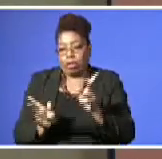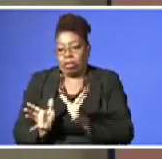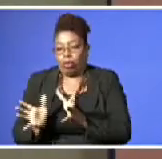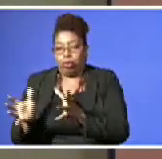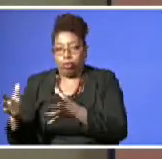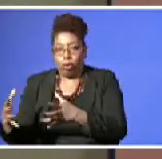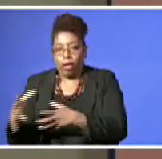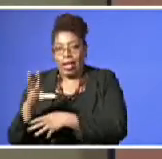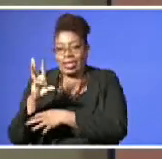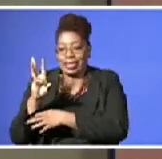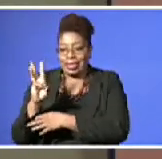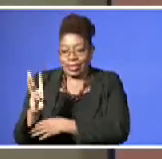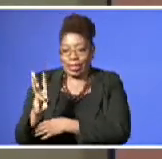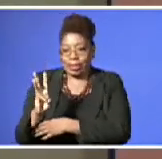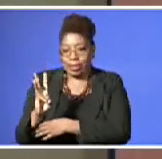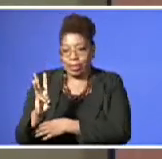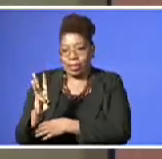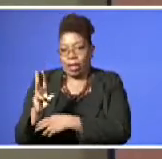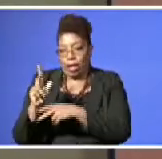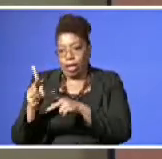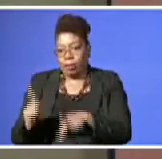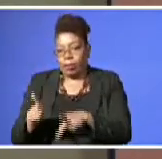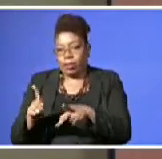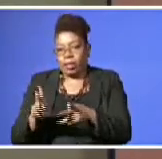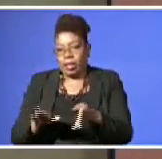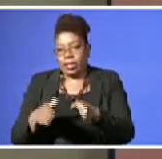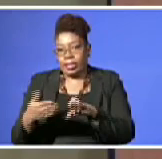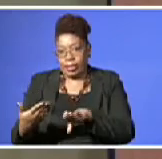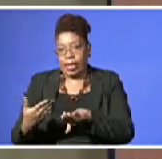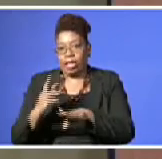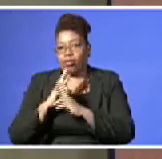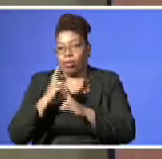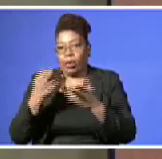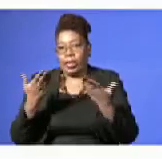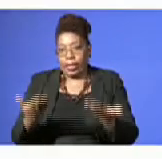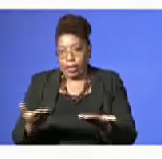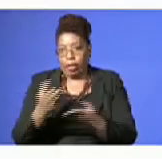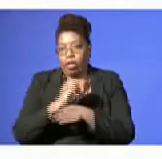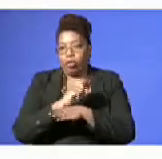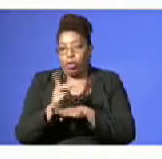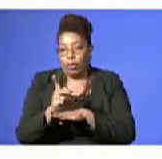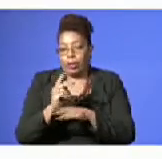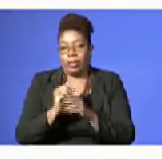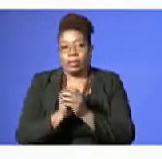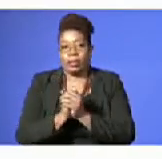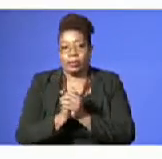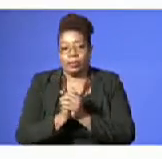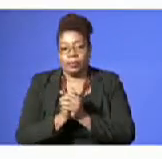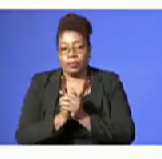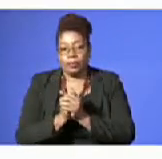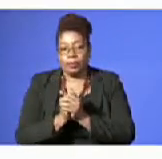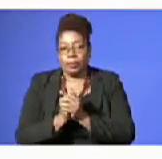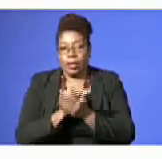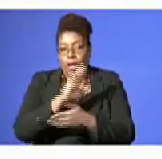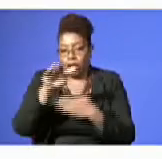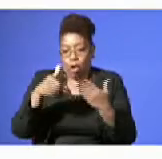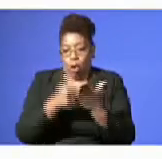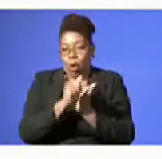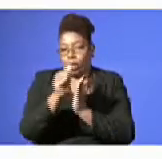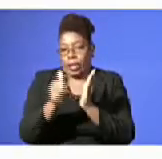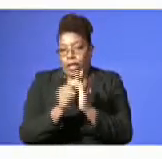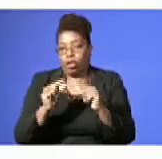with 69% of COVID-19 deaths recorded right here in New Providence. In all age